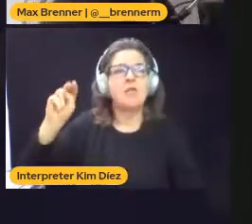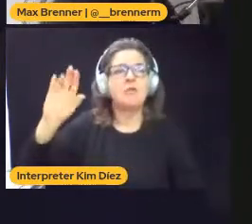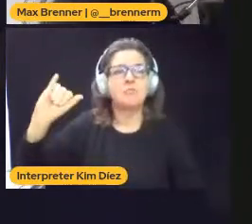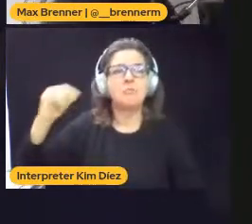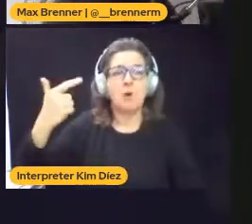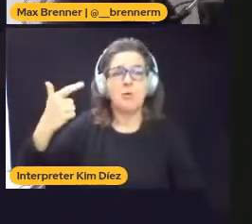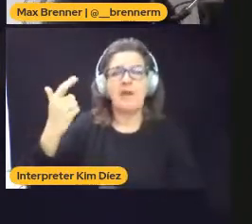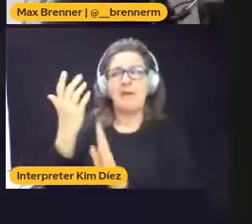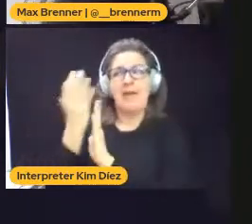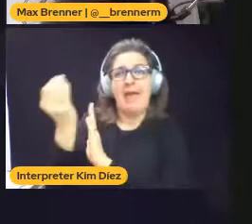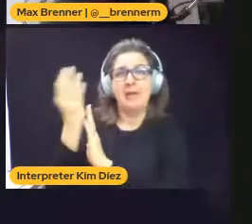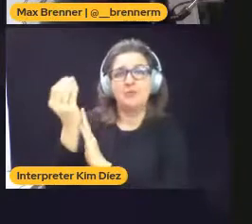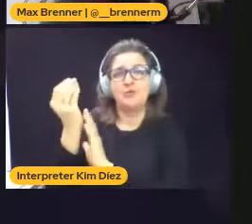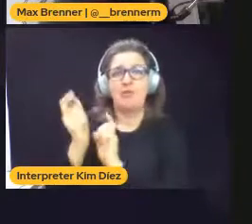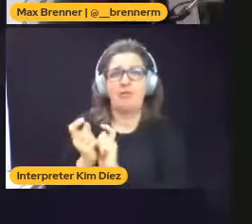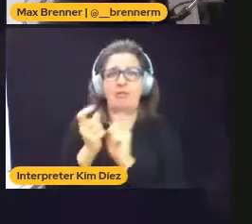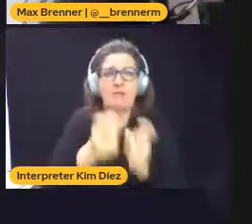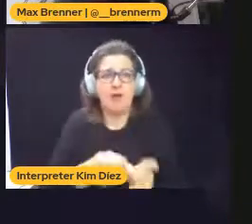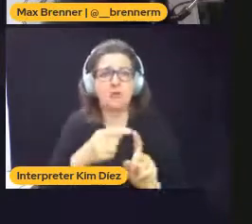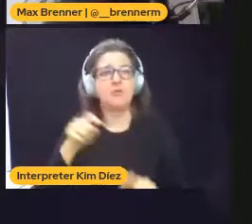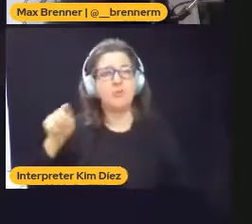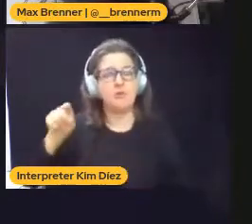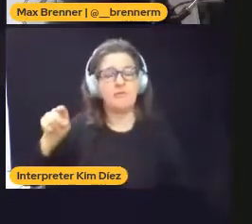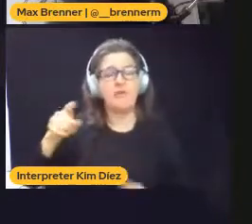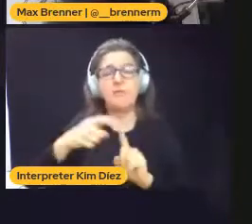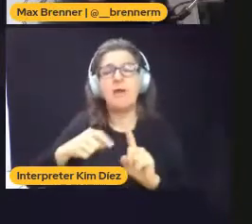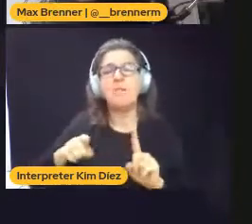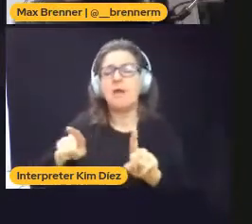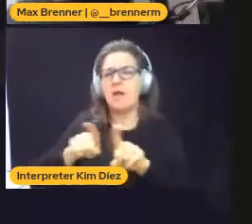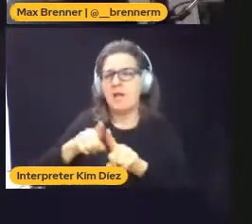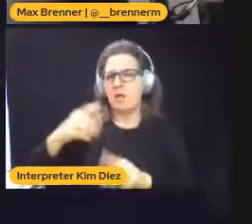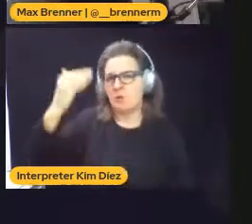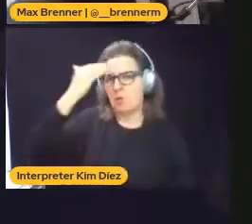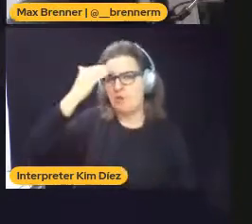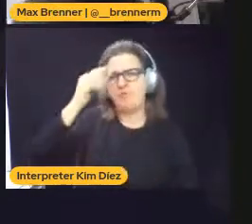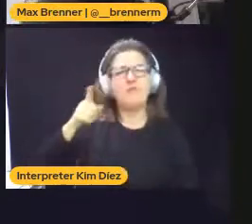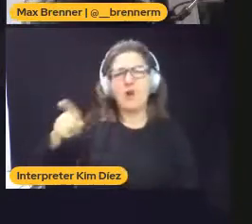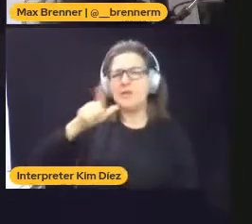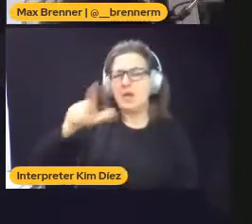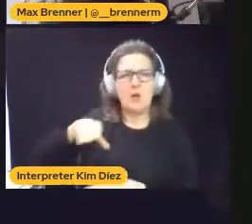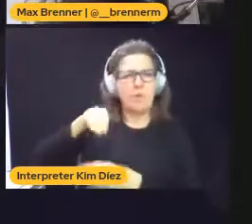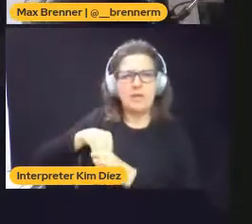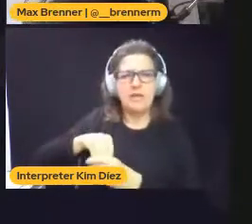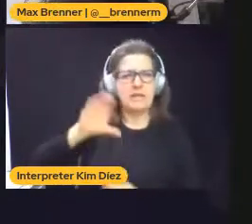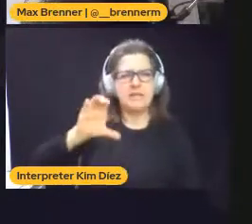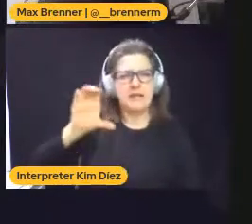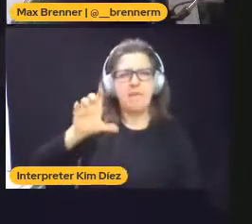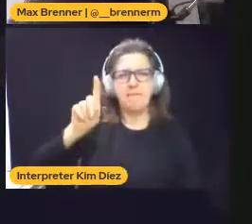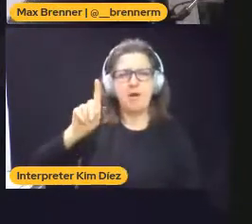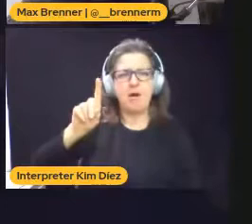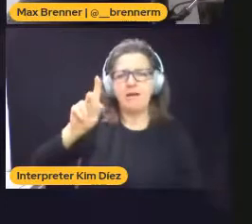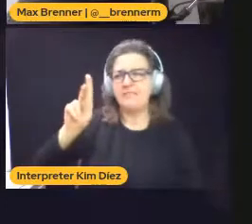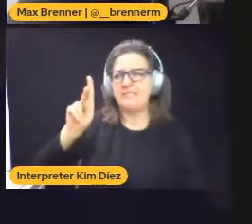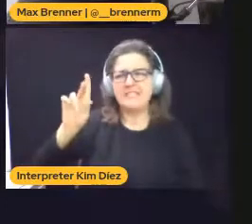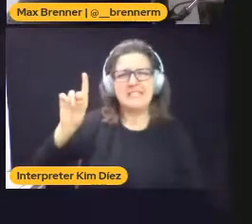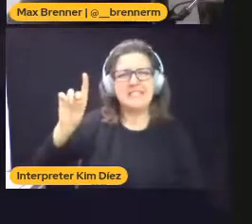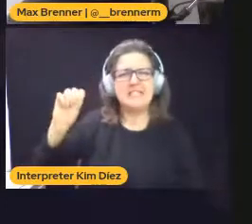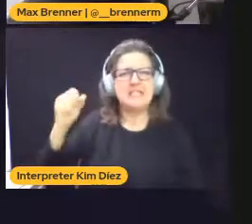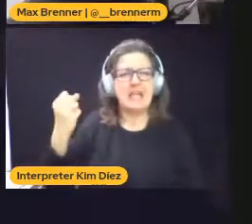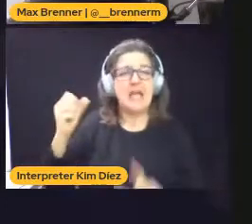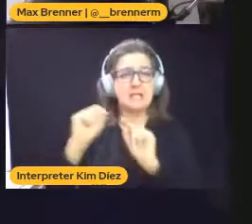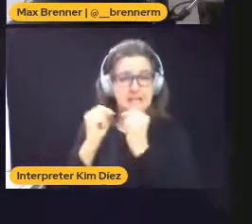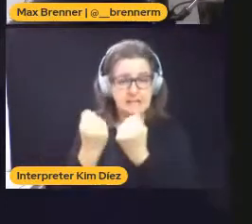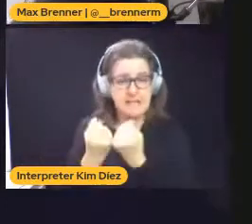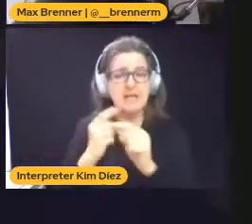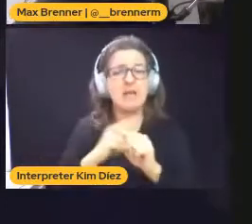external contribution from him. So as far as I know, he's not part of the CDK's team, but he pretty much